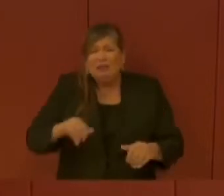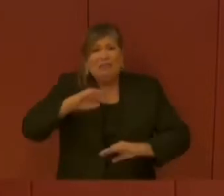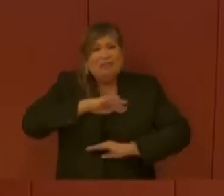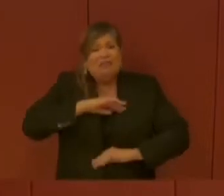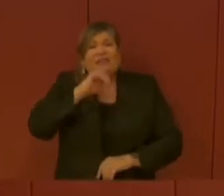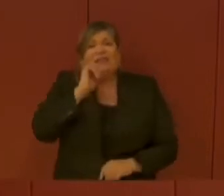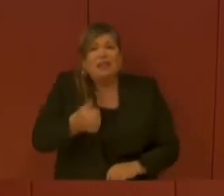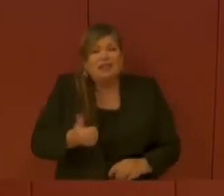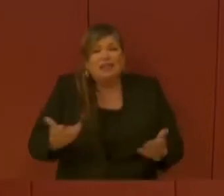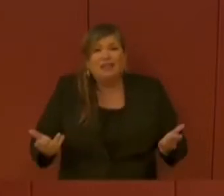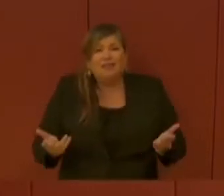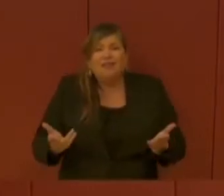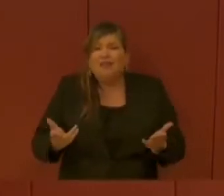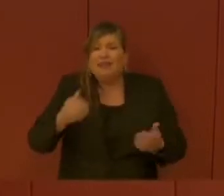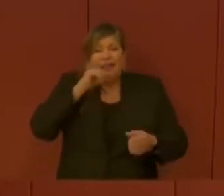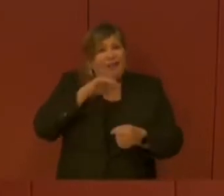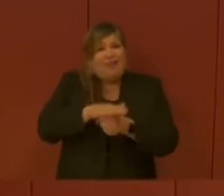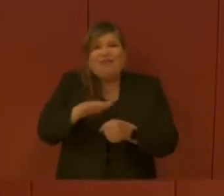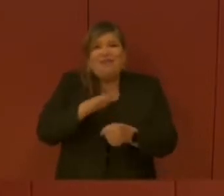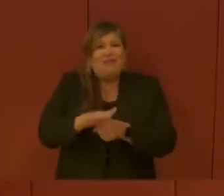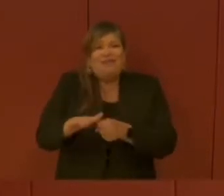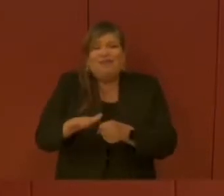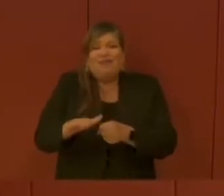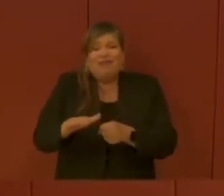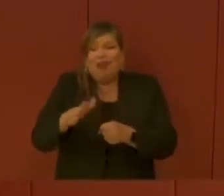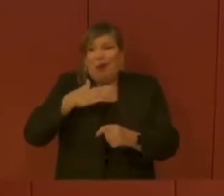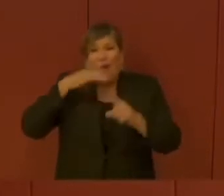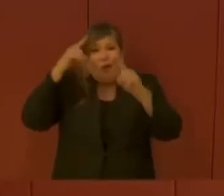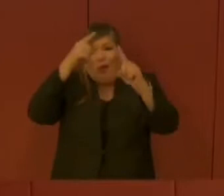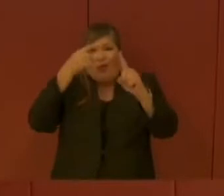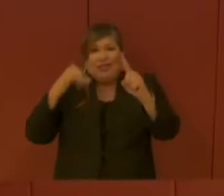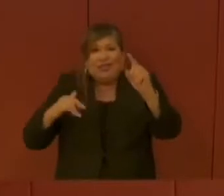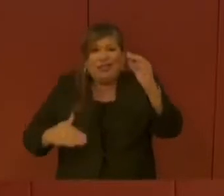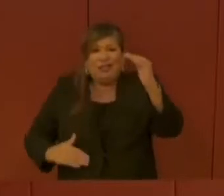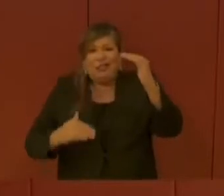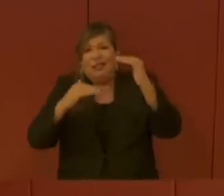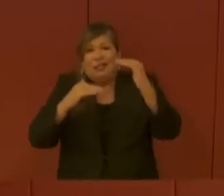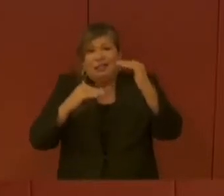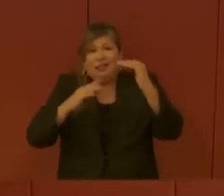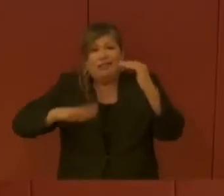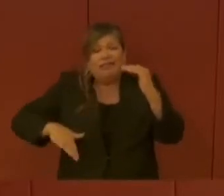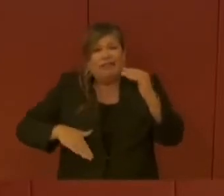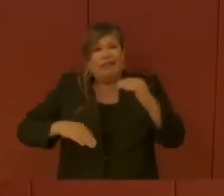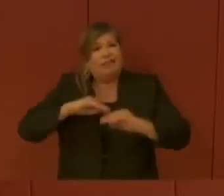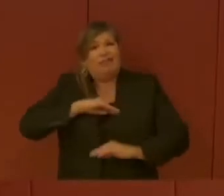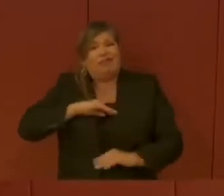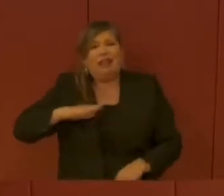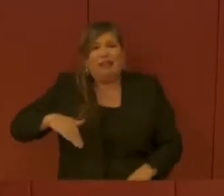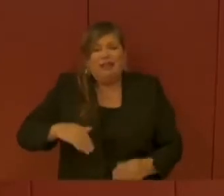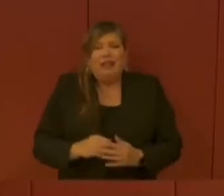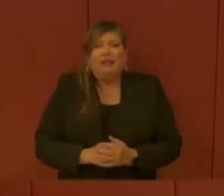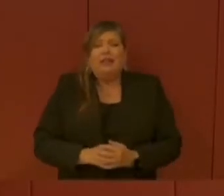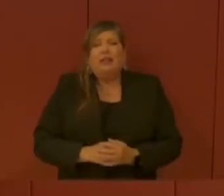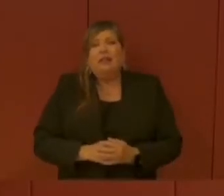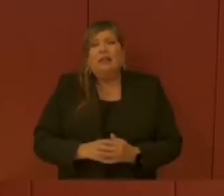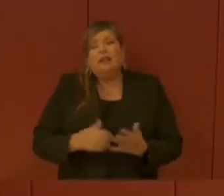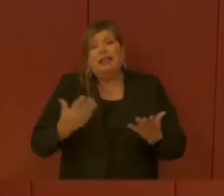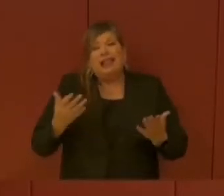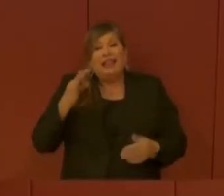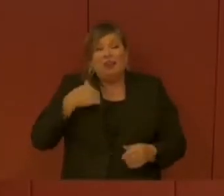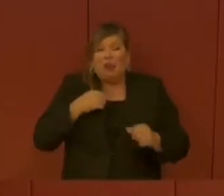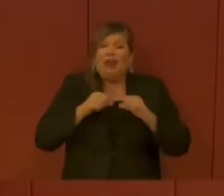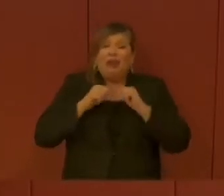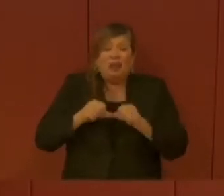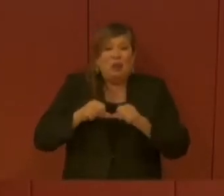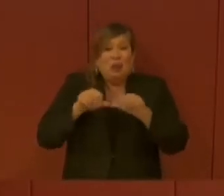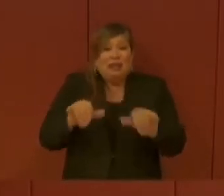that said, we're not meeting our goals. There's an old adage says, continue to do what you've done, you'll get what you